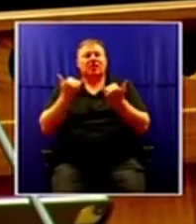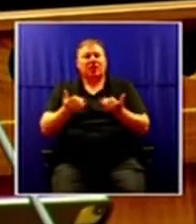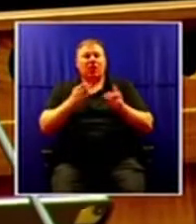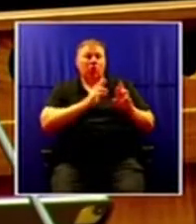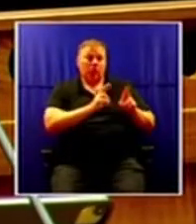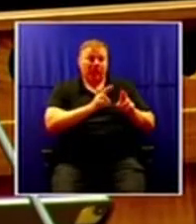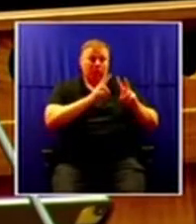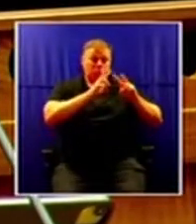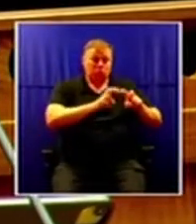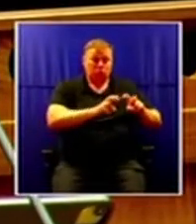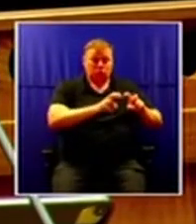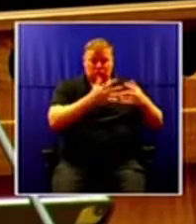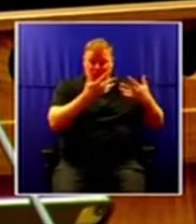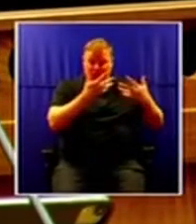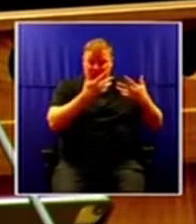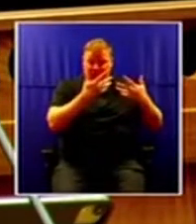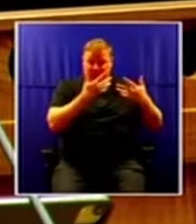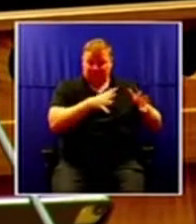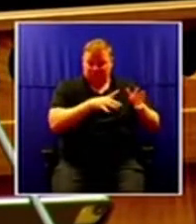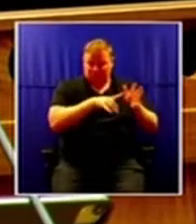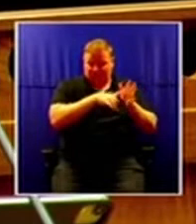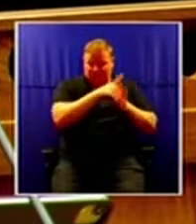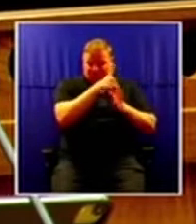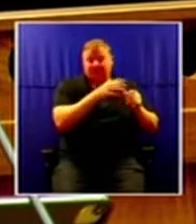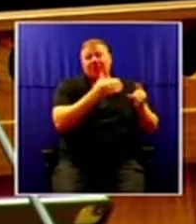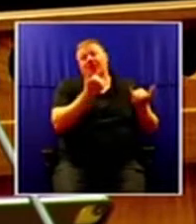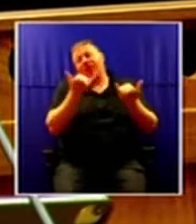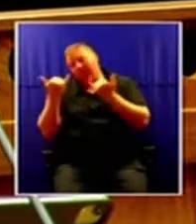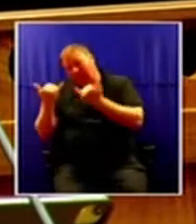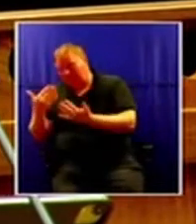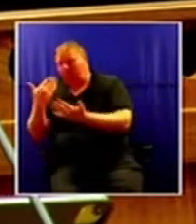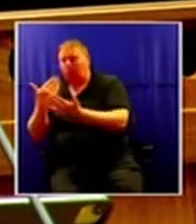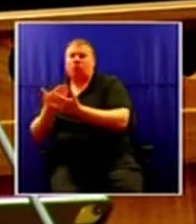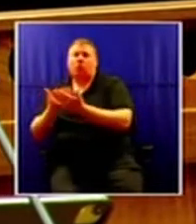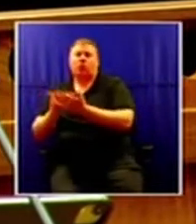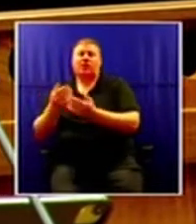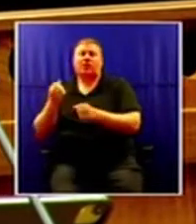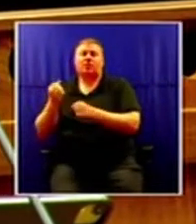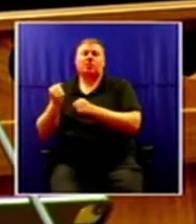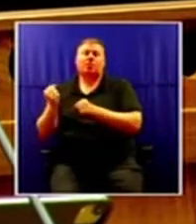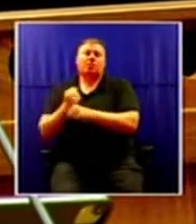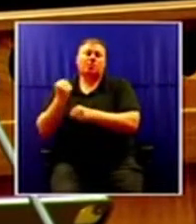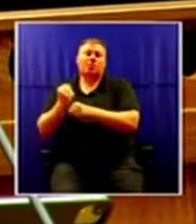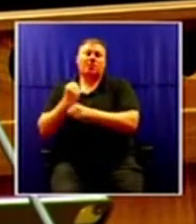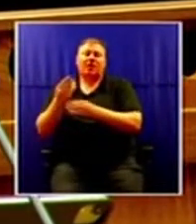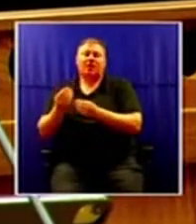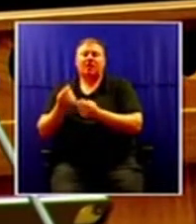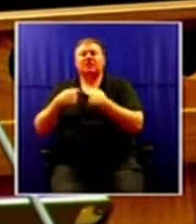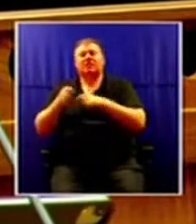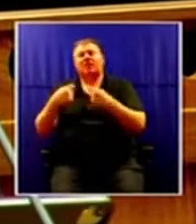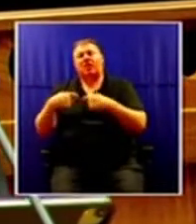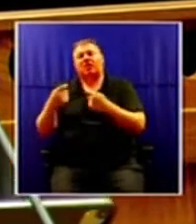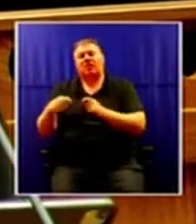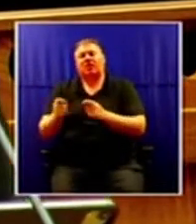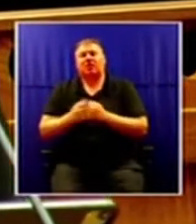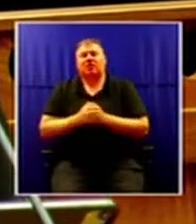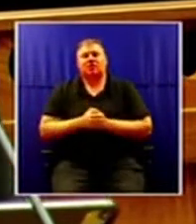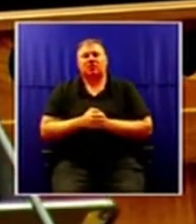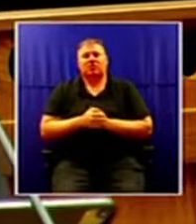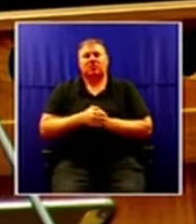research and development to manufacturing and commercialization. We are establishing a Platinum